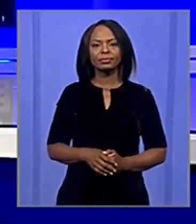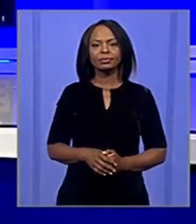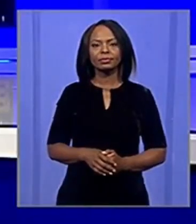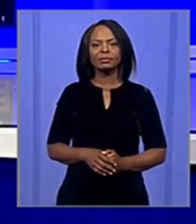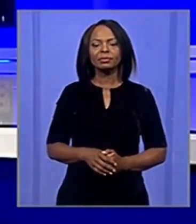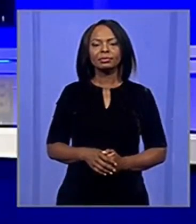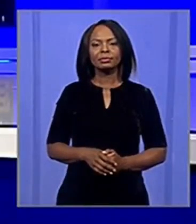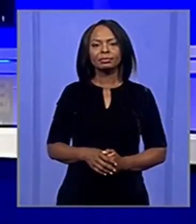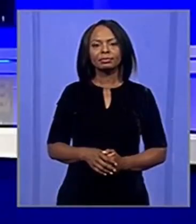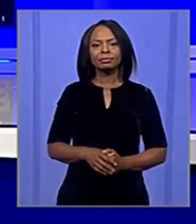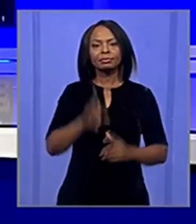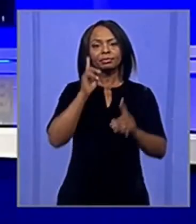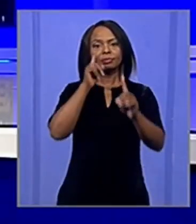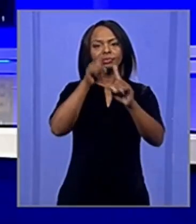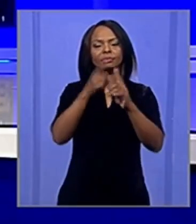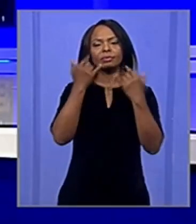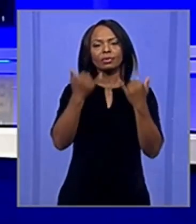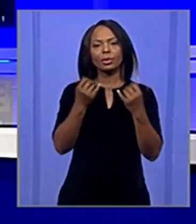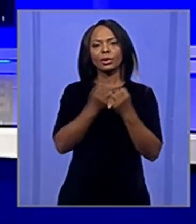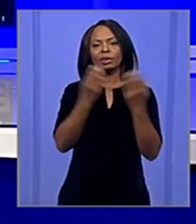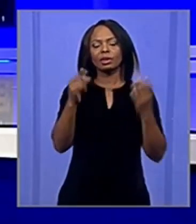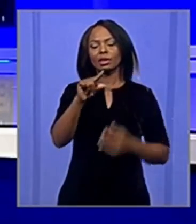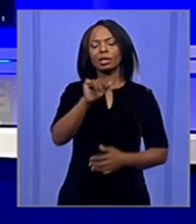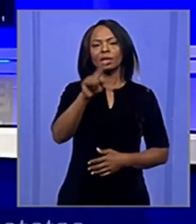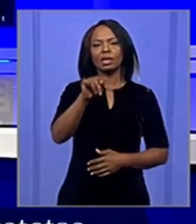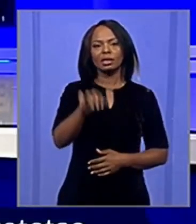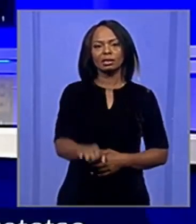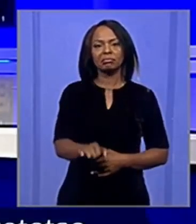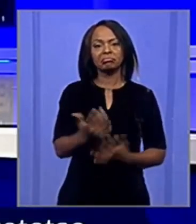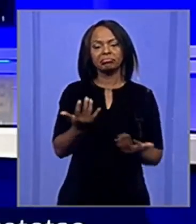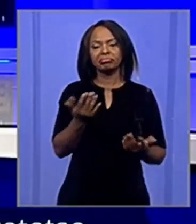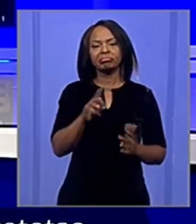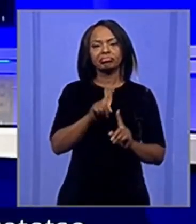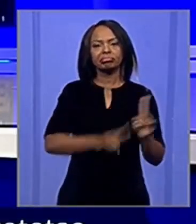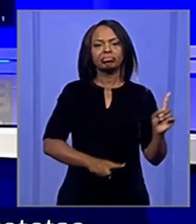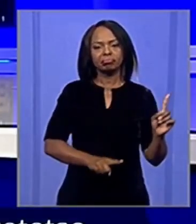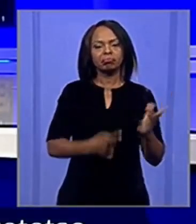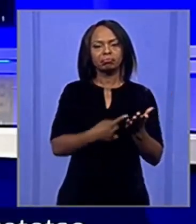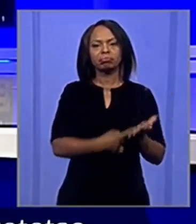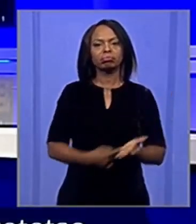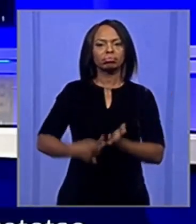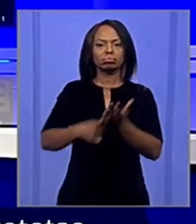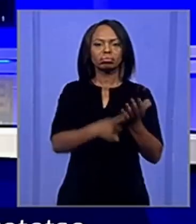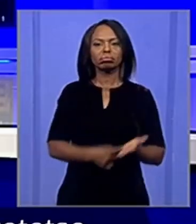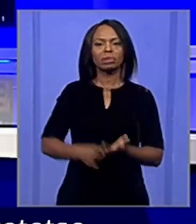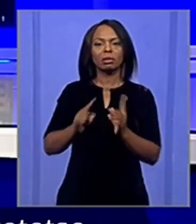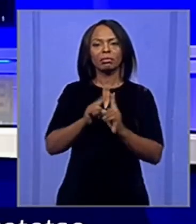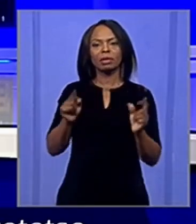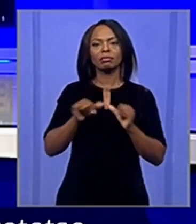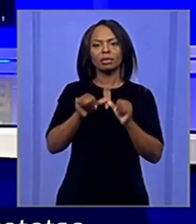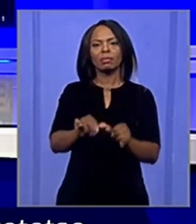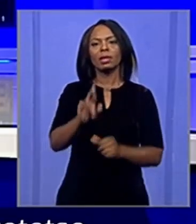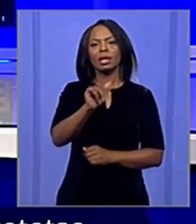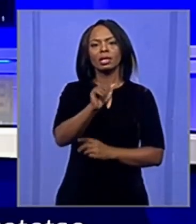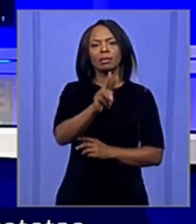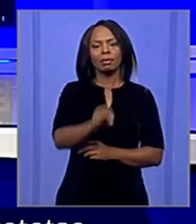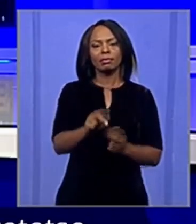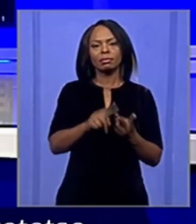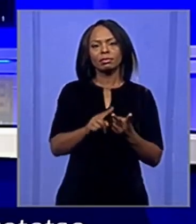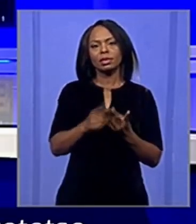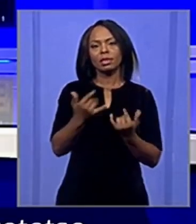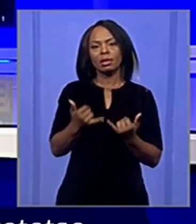Maiteko a go fitlhelela peo marumo fatshe kwa Gaza ga atlega mme go ntse le ditherisano jaaka paka ya Ramadan le gaufi.